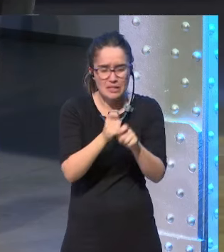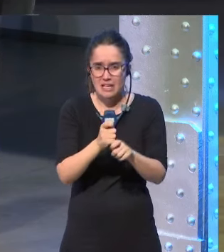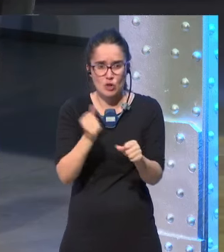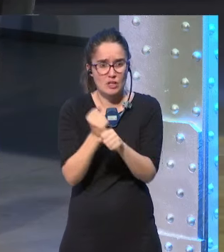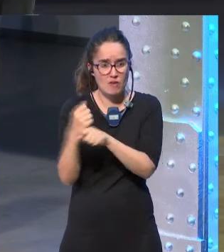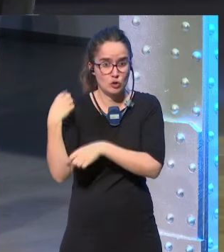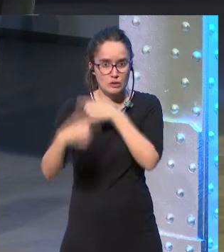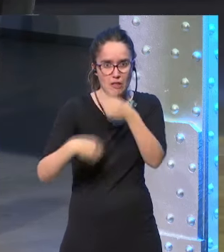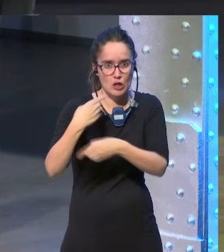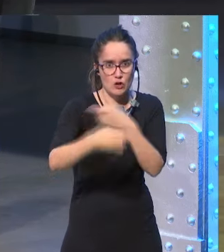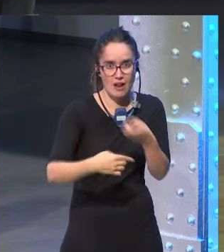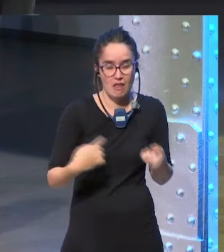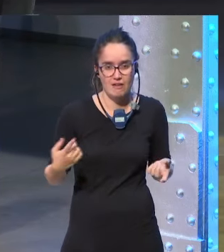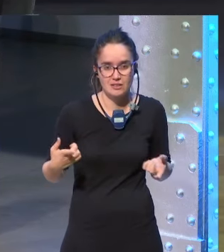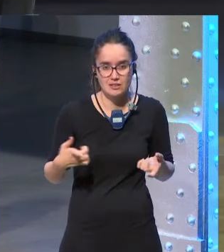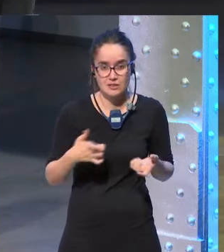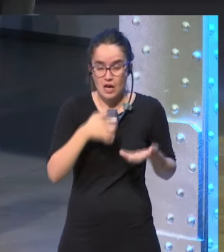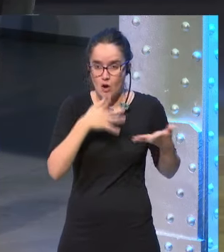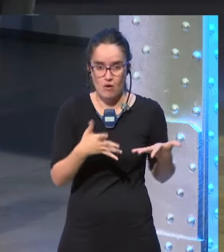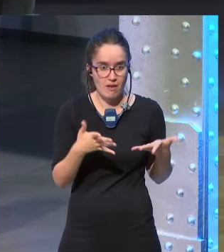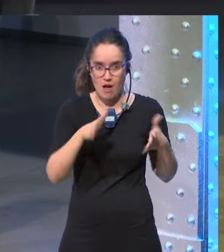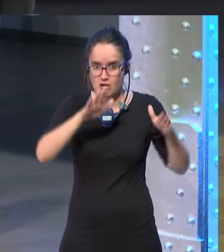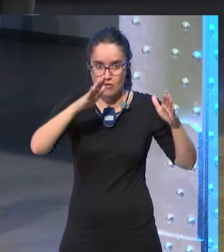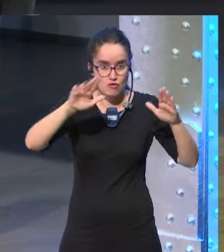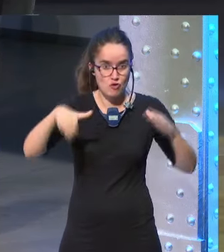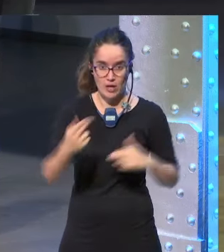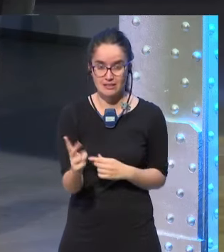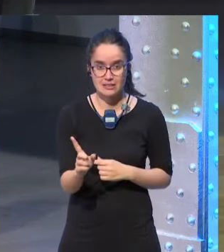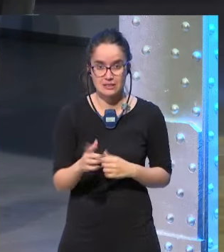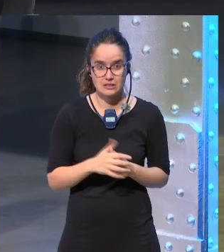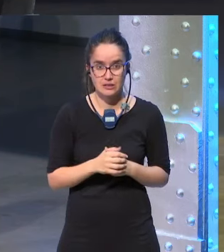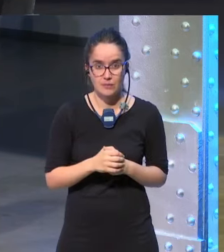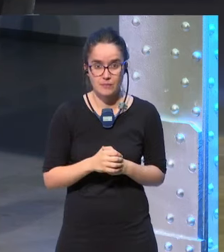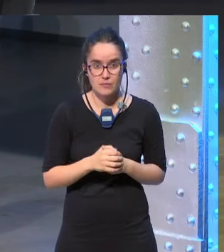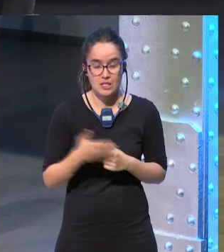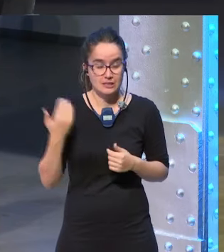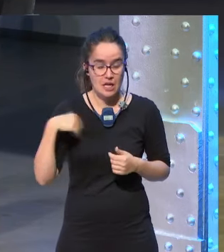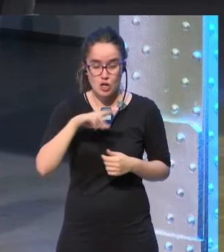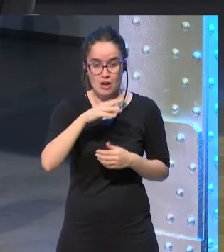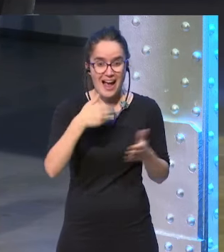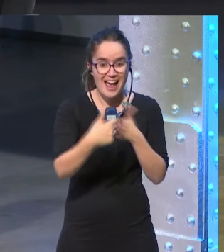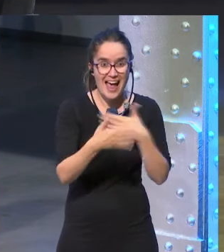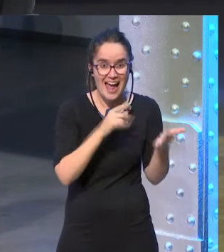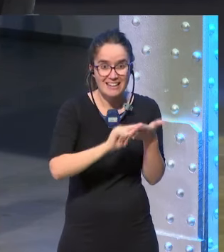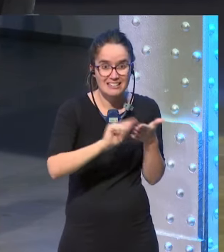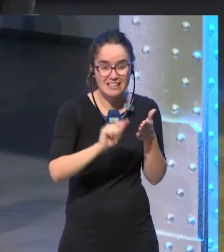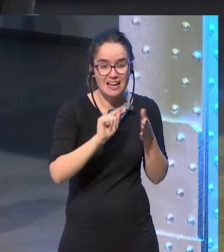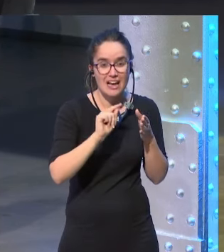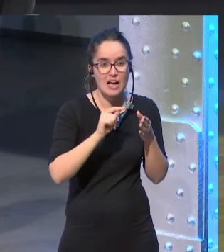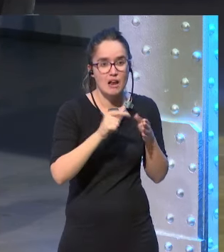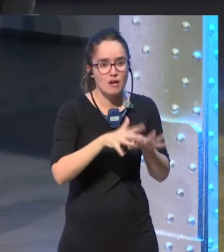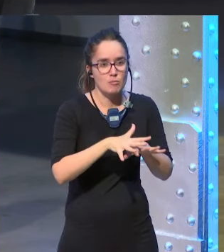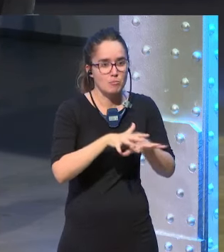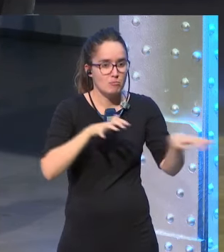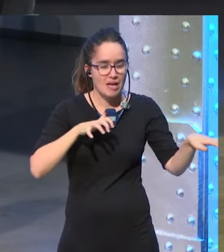construction can be pretty rough. I think it's not the crafts, it's not arts and craft most of the time what I